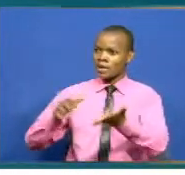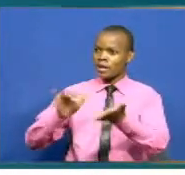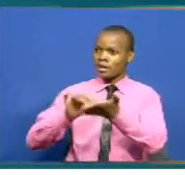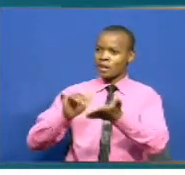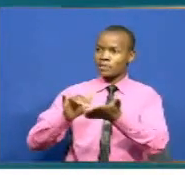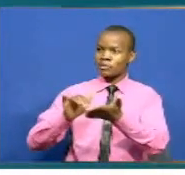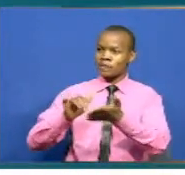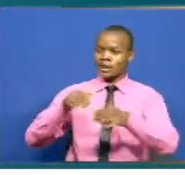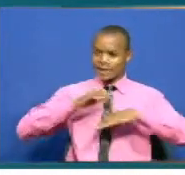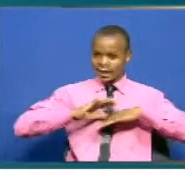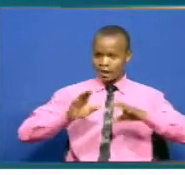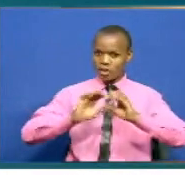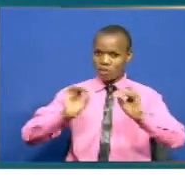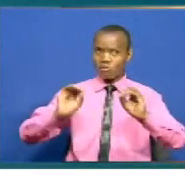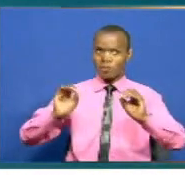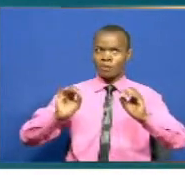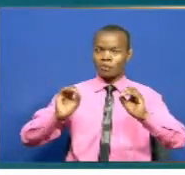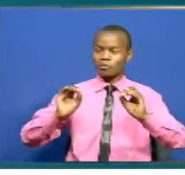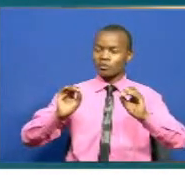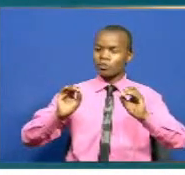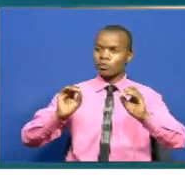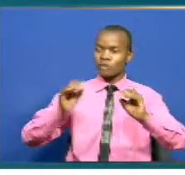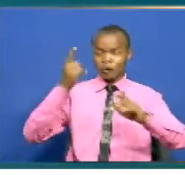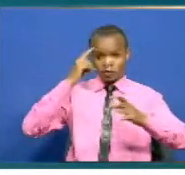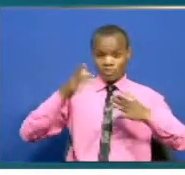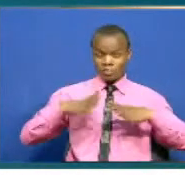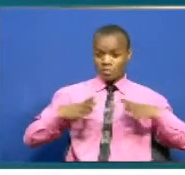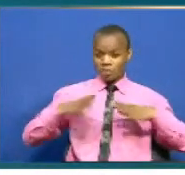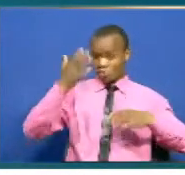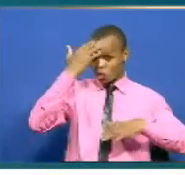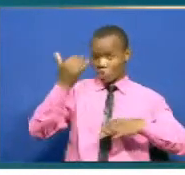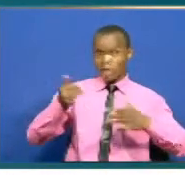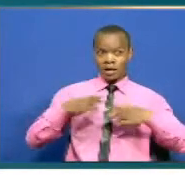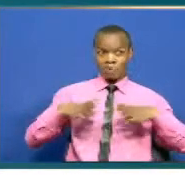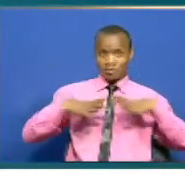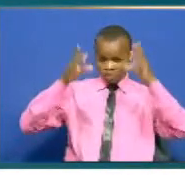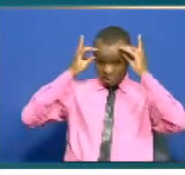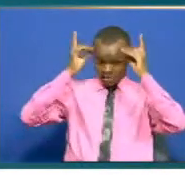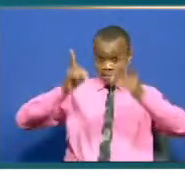enough for those population? Because people decided